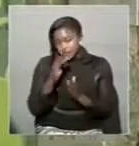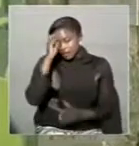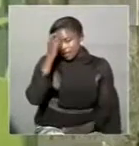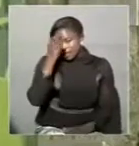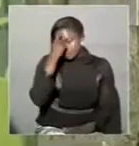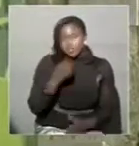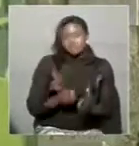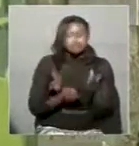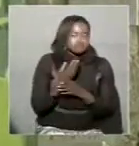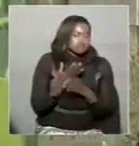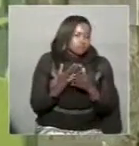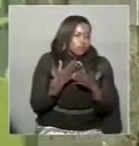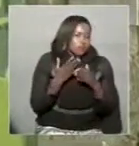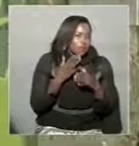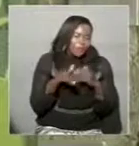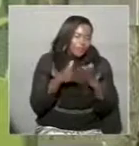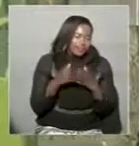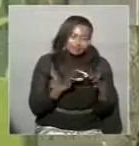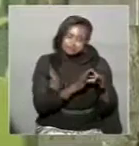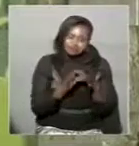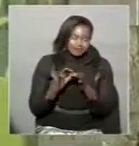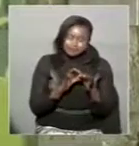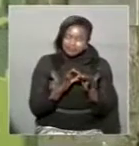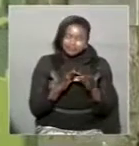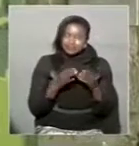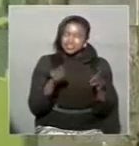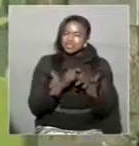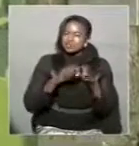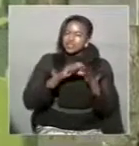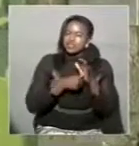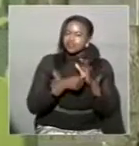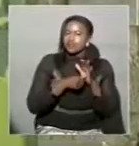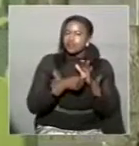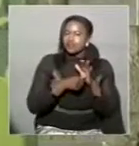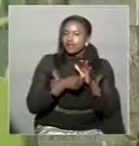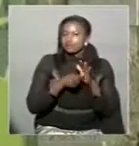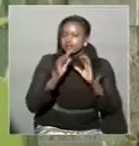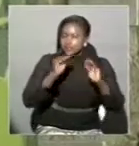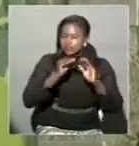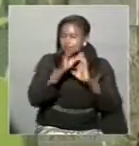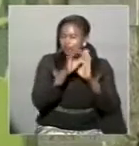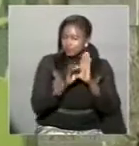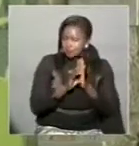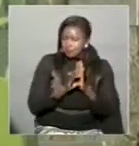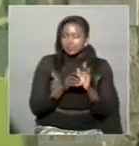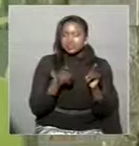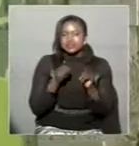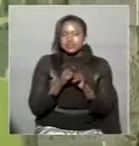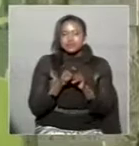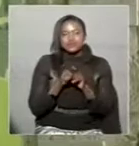and all the stakeholders? And we'll also look at issues to do with curriculum and unemployment, which